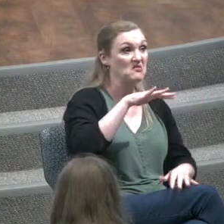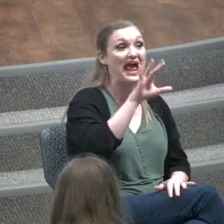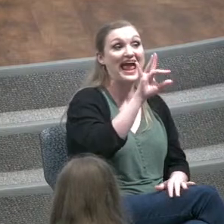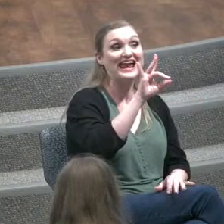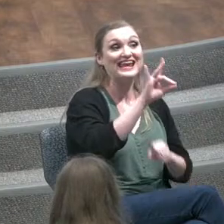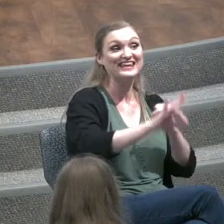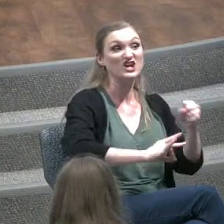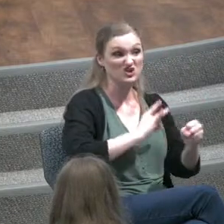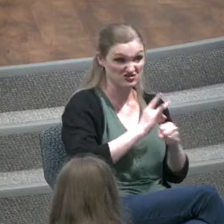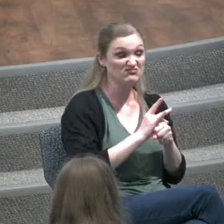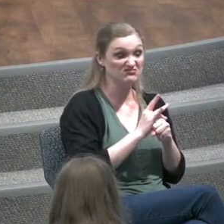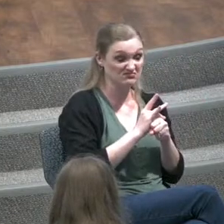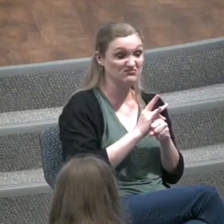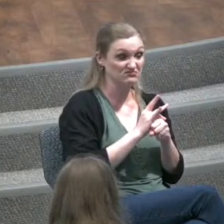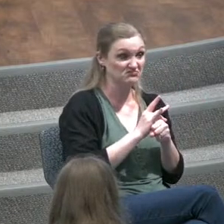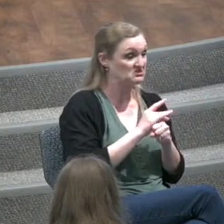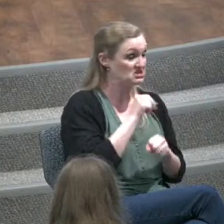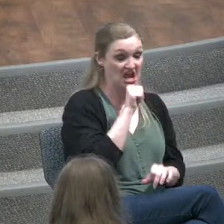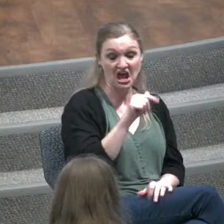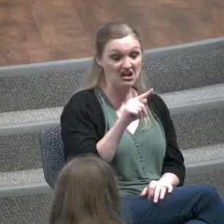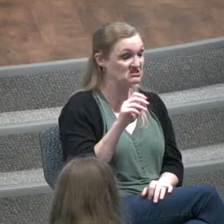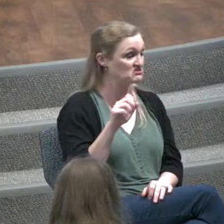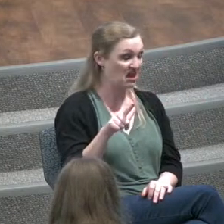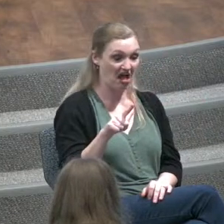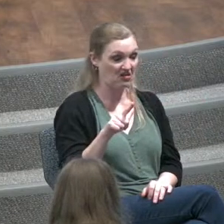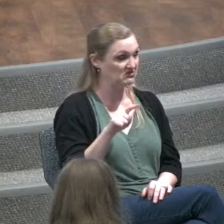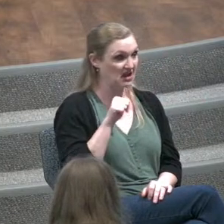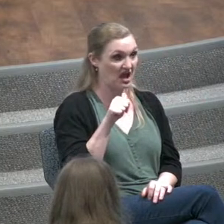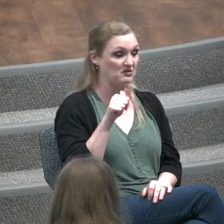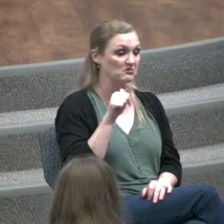eight years. Not a tell, not